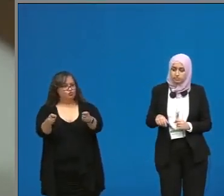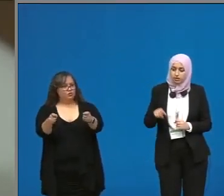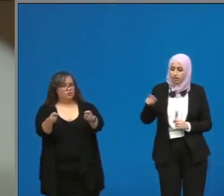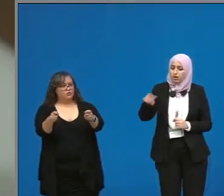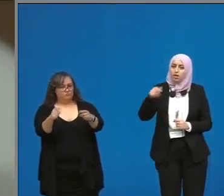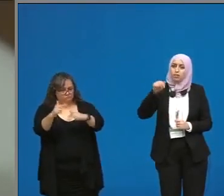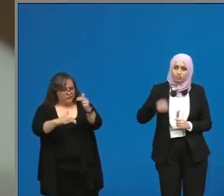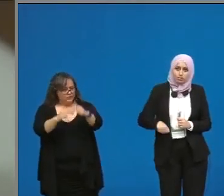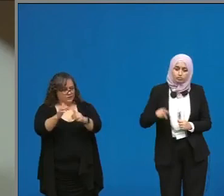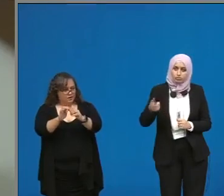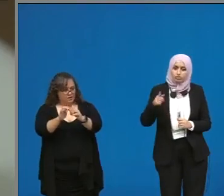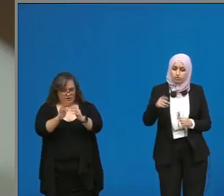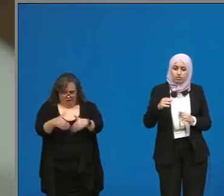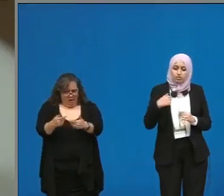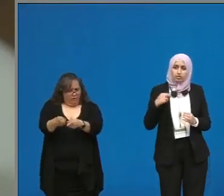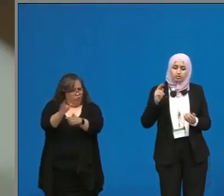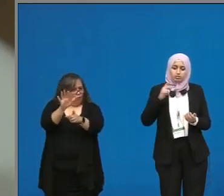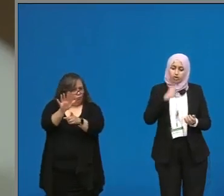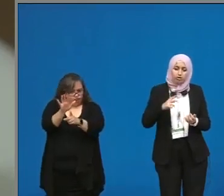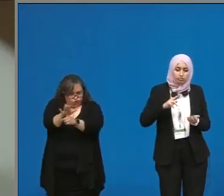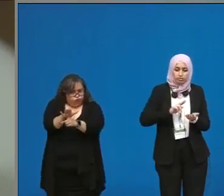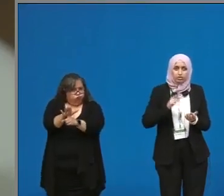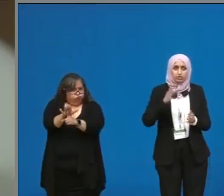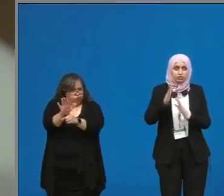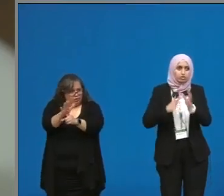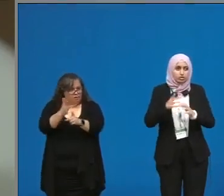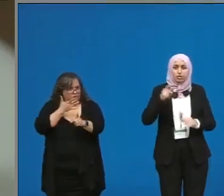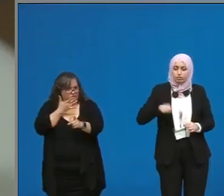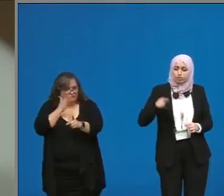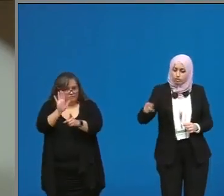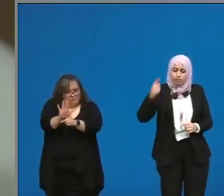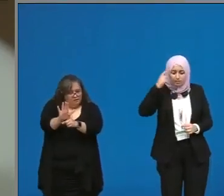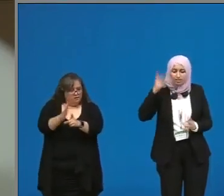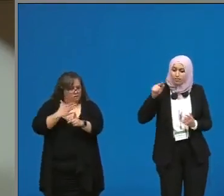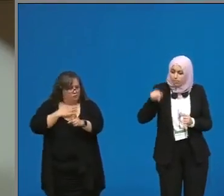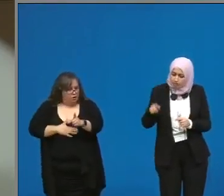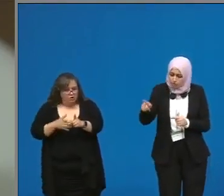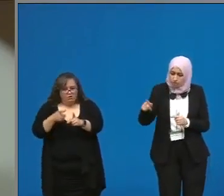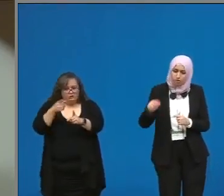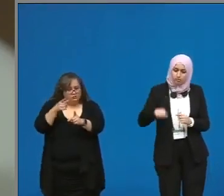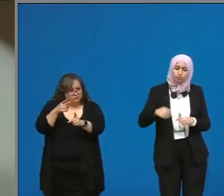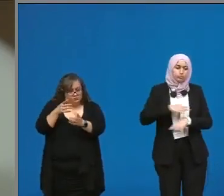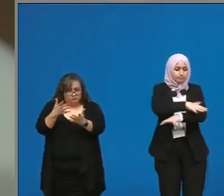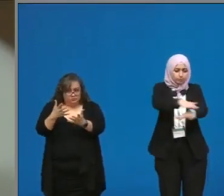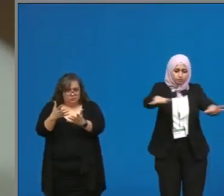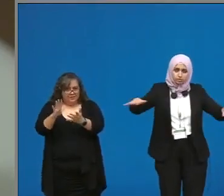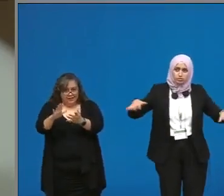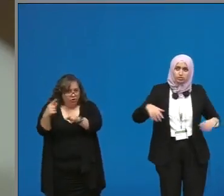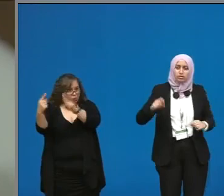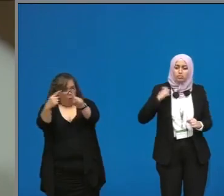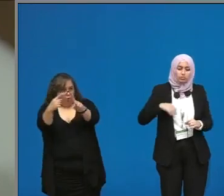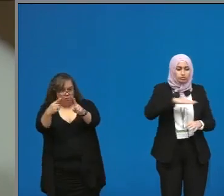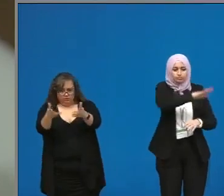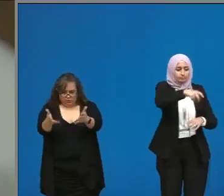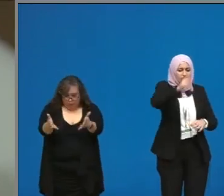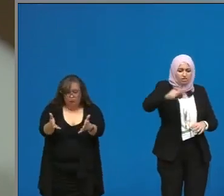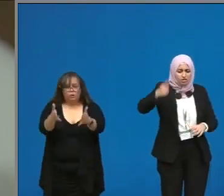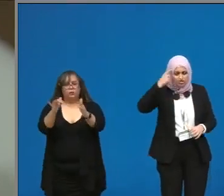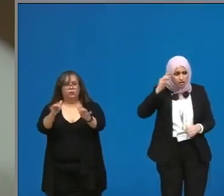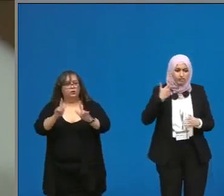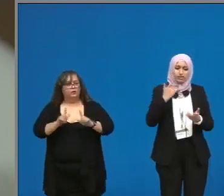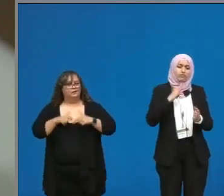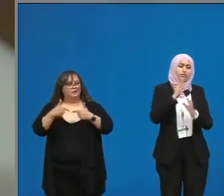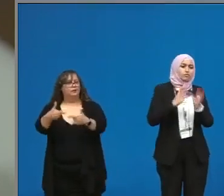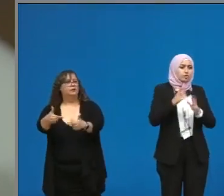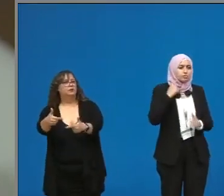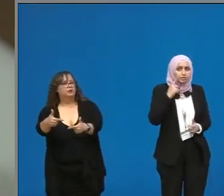be built and to be reviewed and changed and enhanced every day to day. So we are, as hearing people,